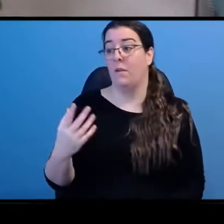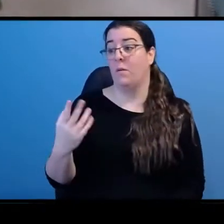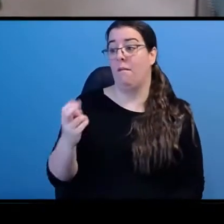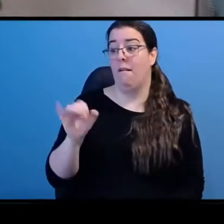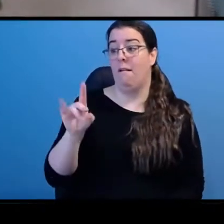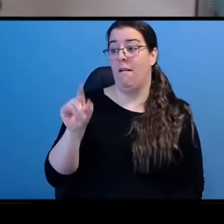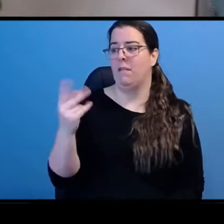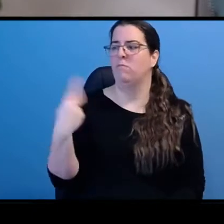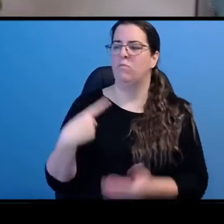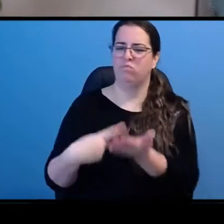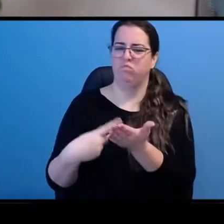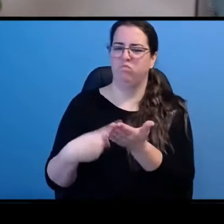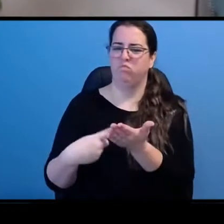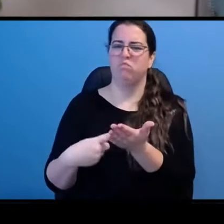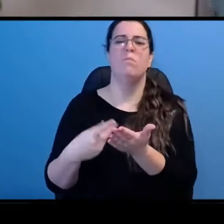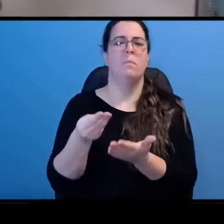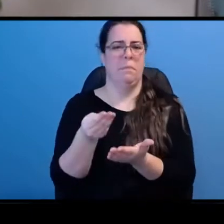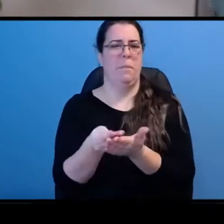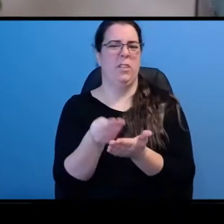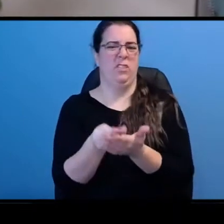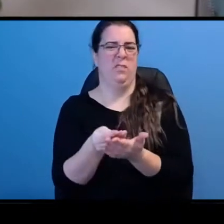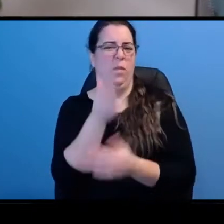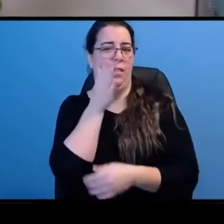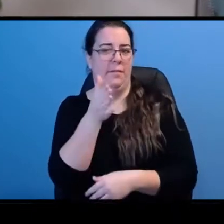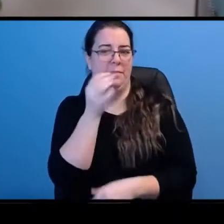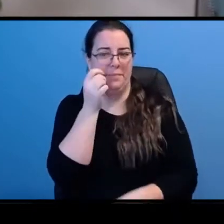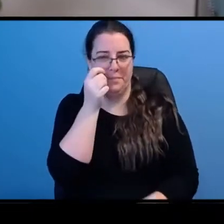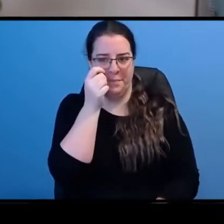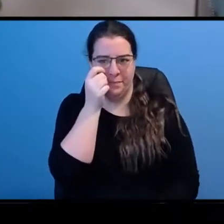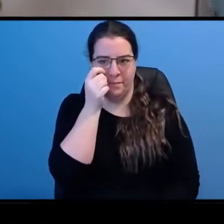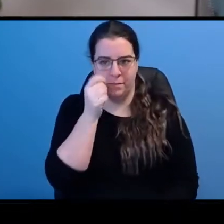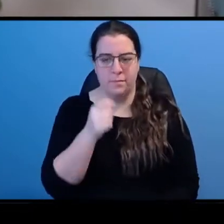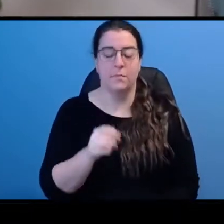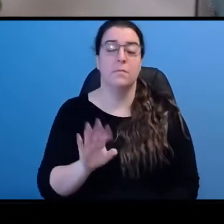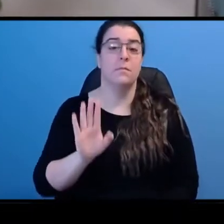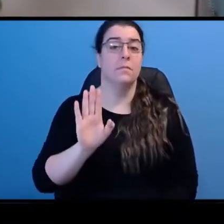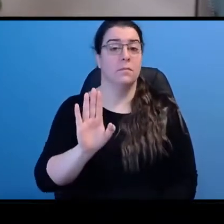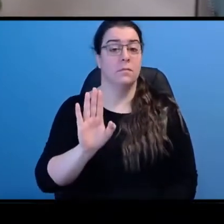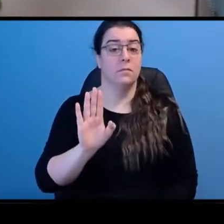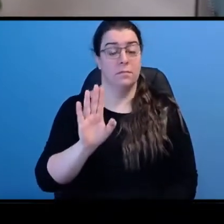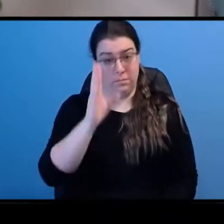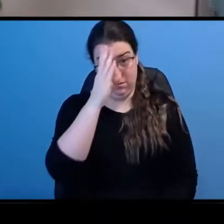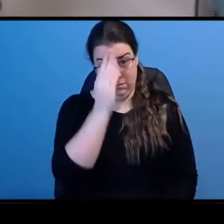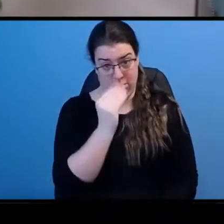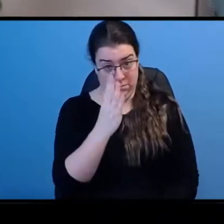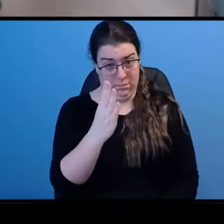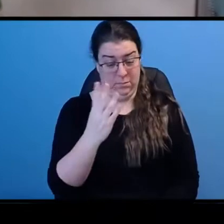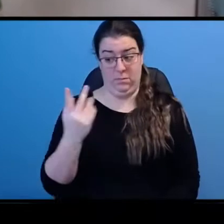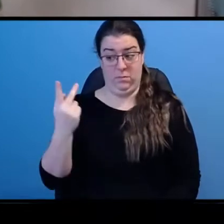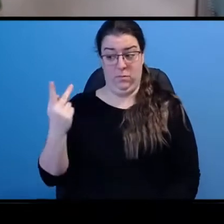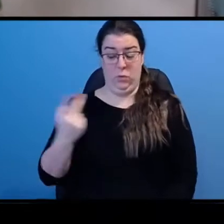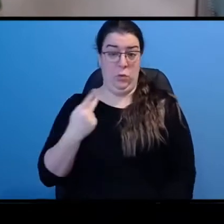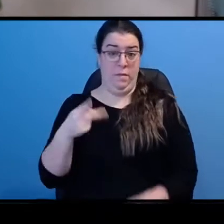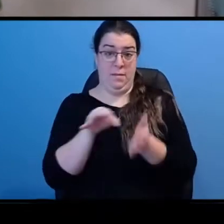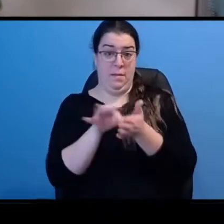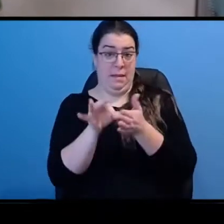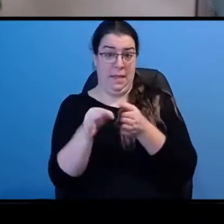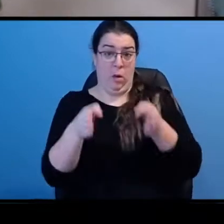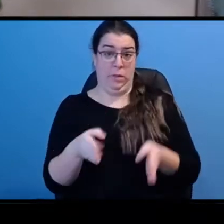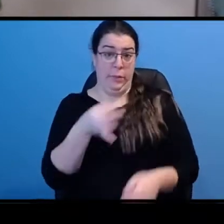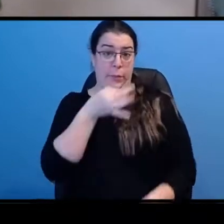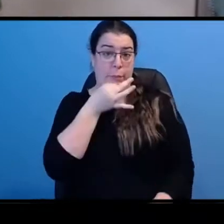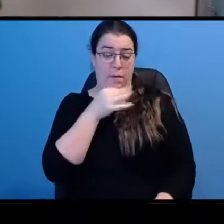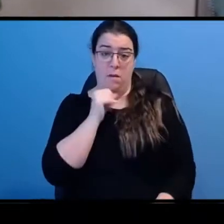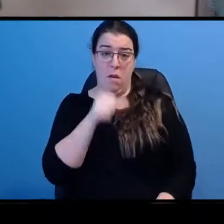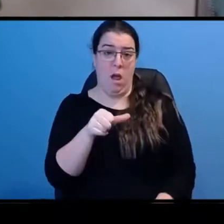budgets. The first thing I want to say is that we're not accountants. But maybe you